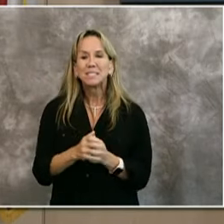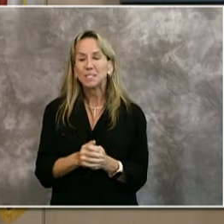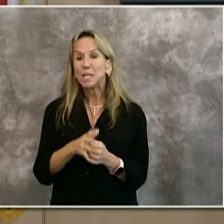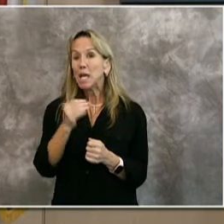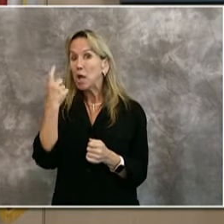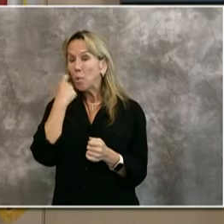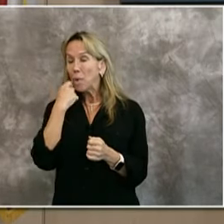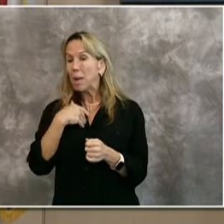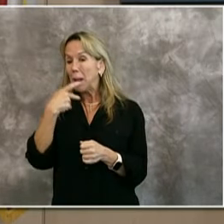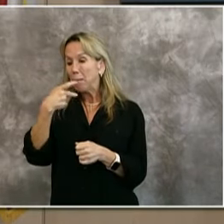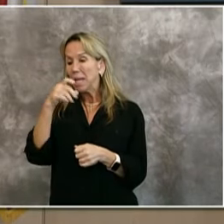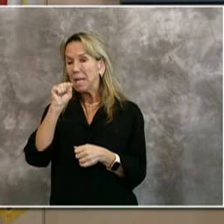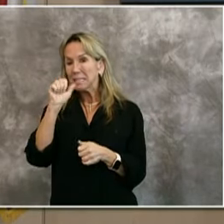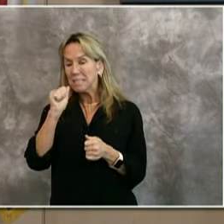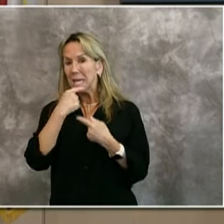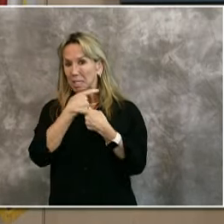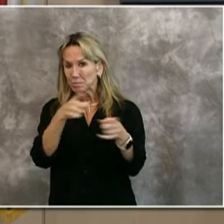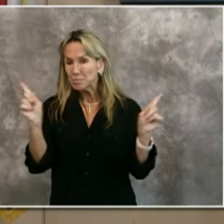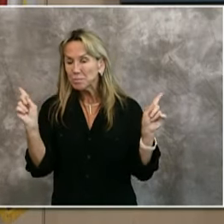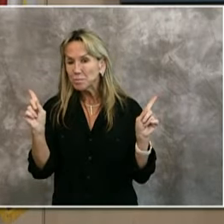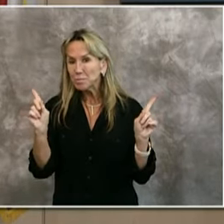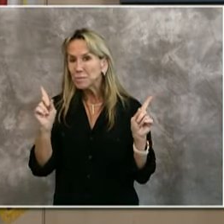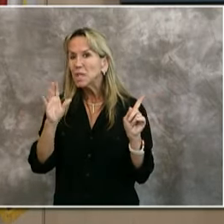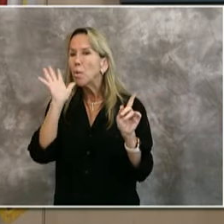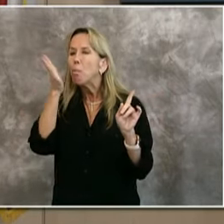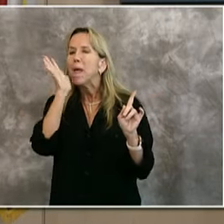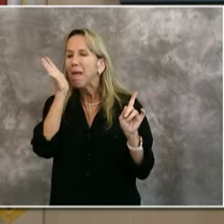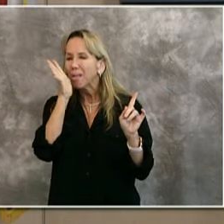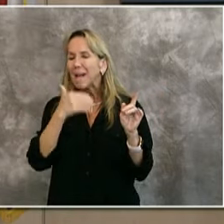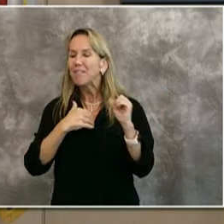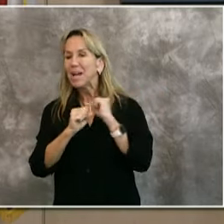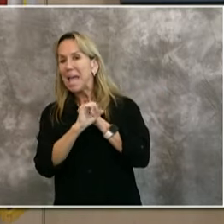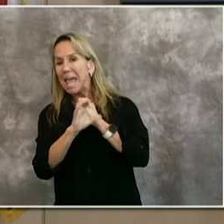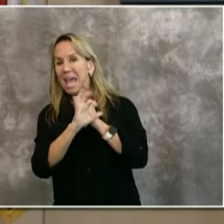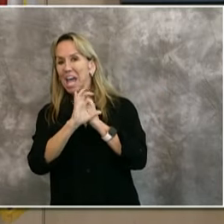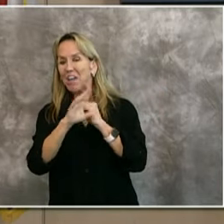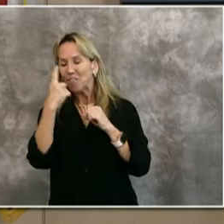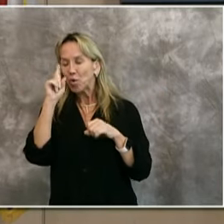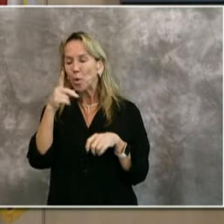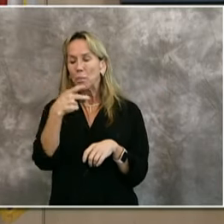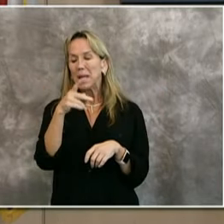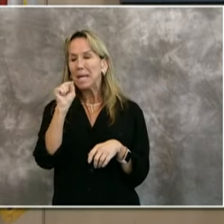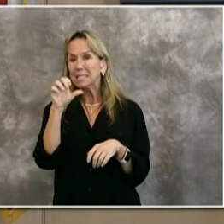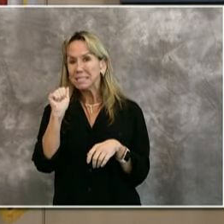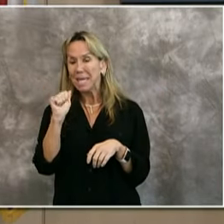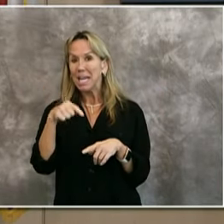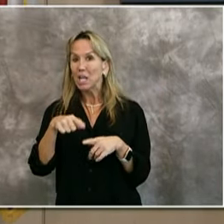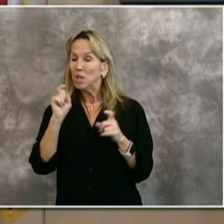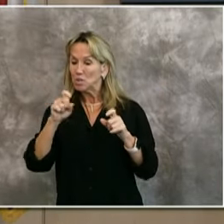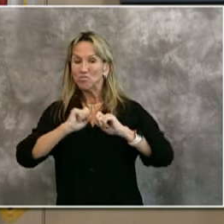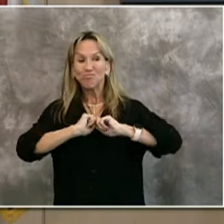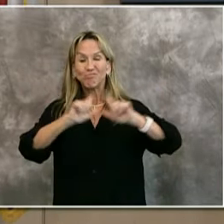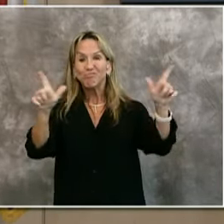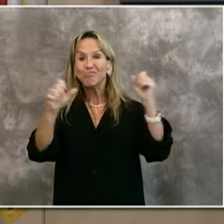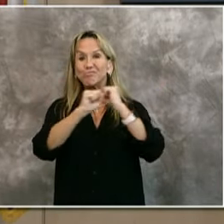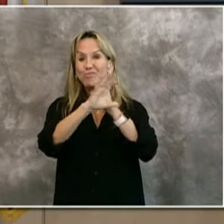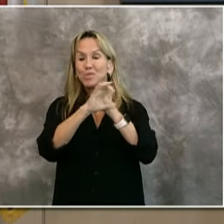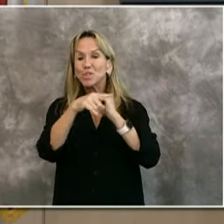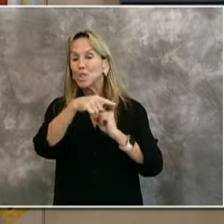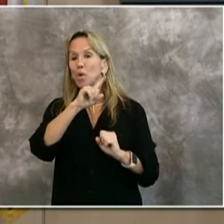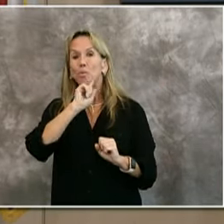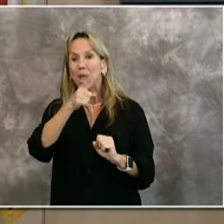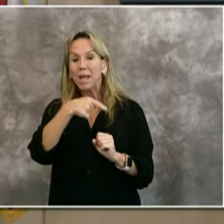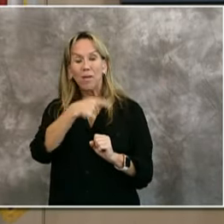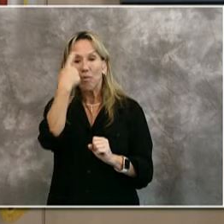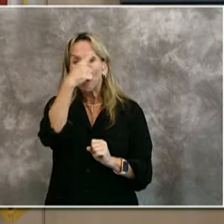PSA ad campaign that's going to be developed, and it hasn't been deployed quite yet, but it should be deployed almost immediately to actually directly address